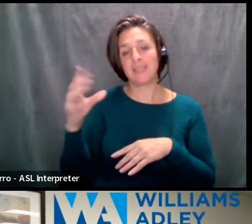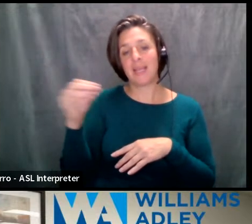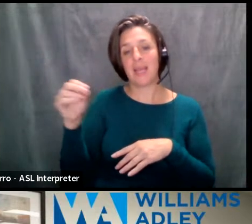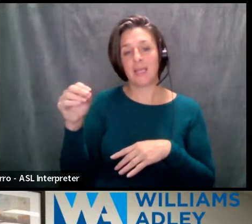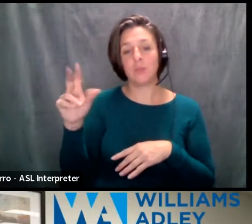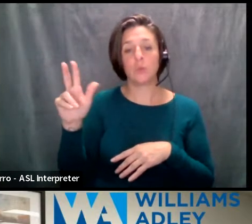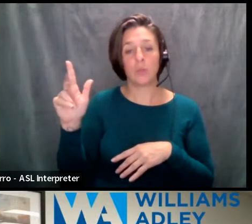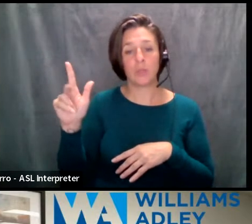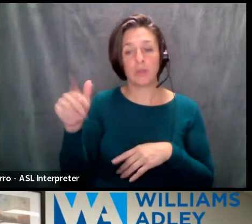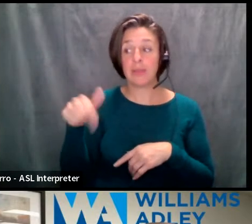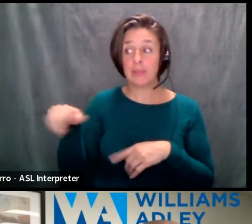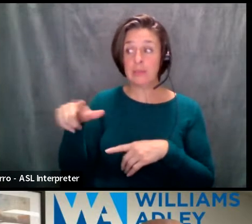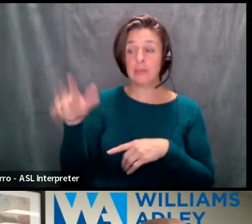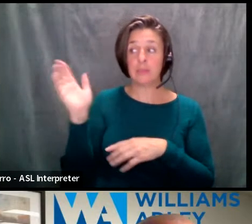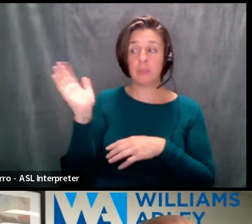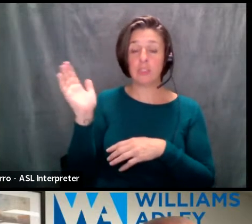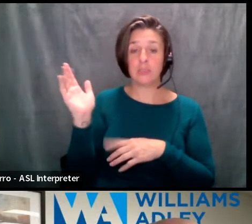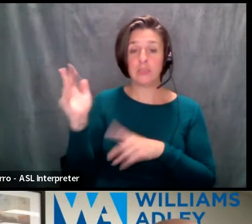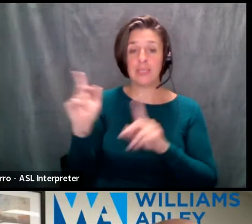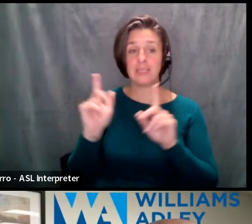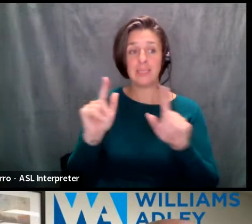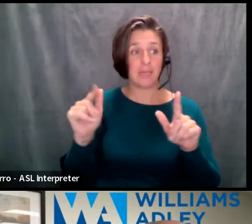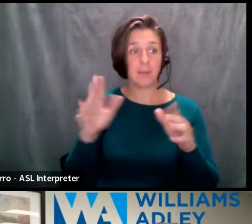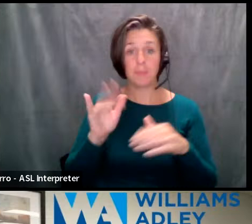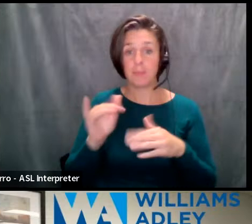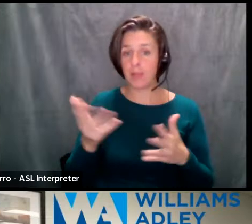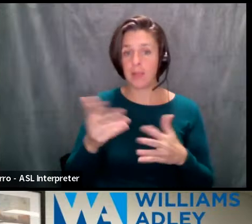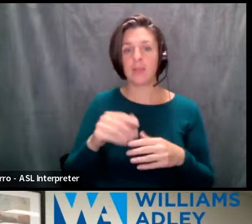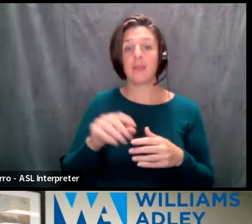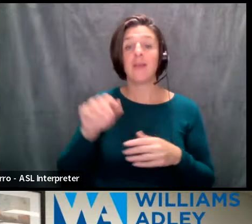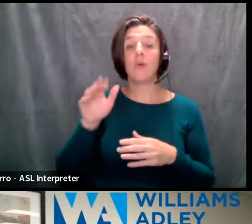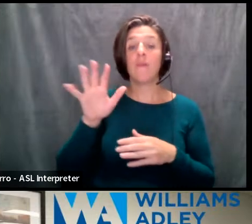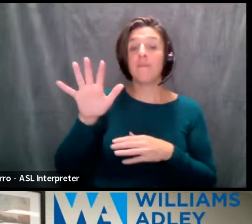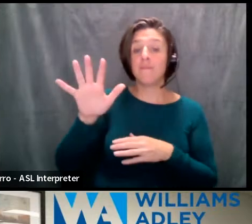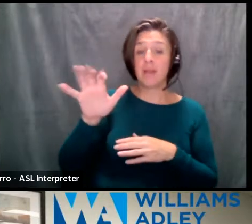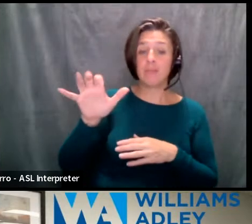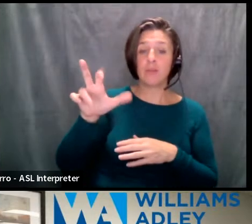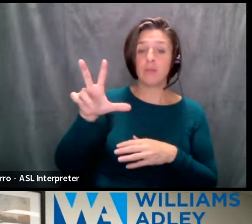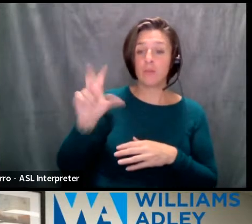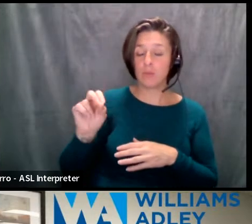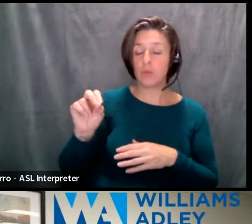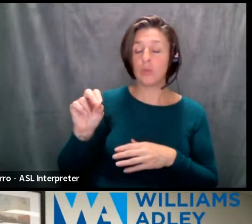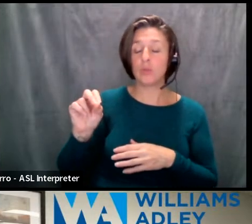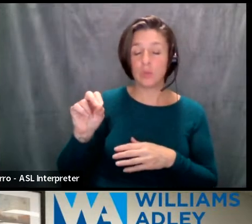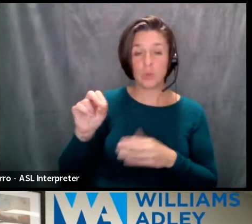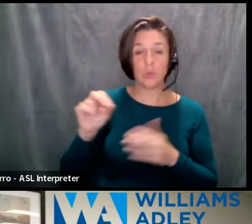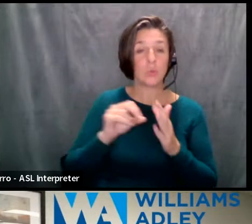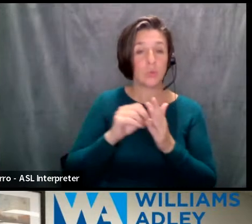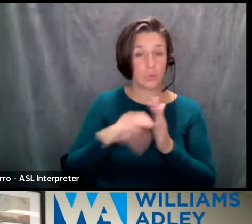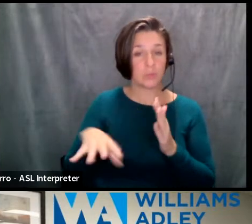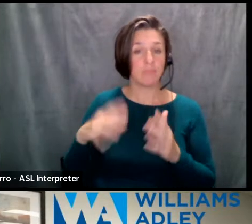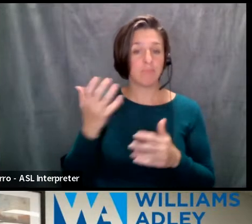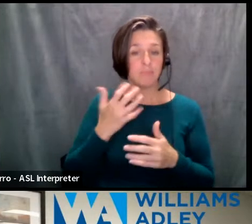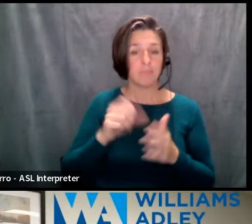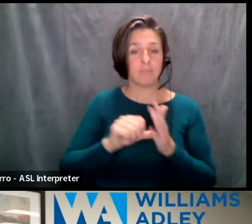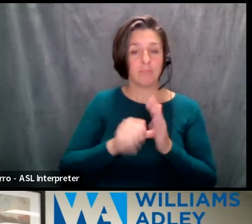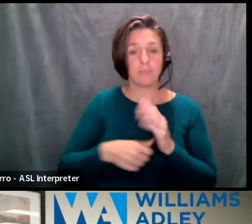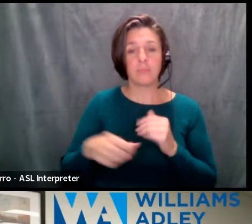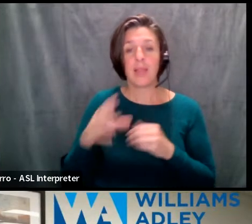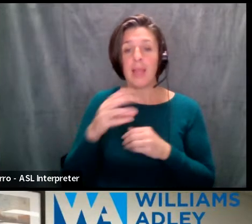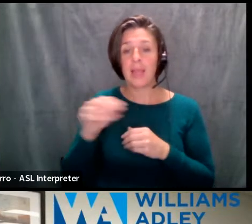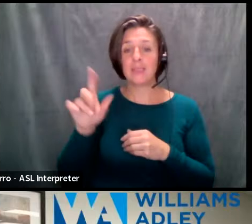These presentations were attended by an impressive 530 students and 27 staff